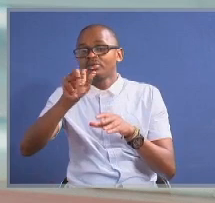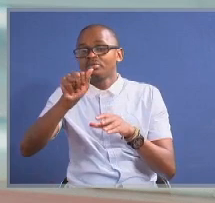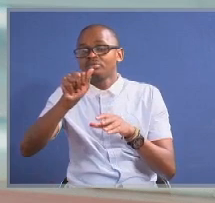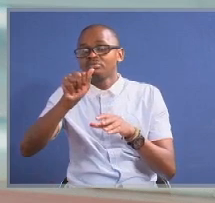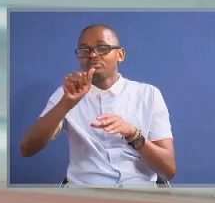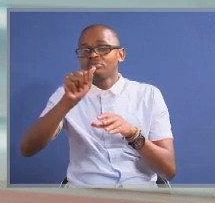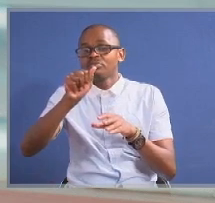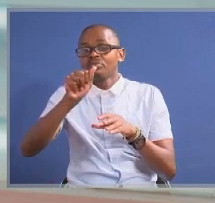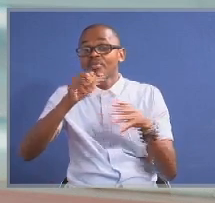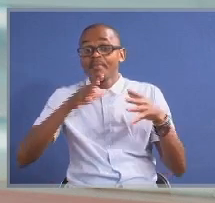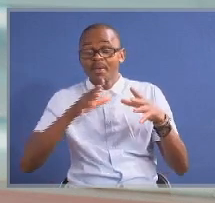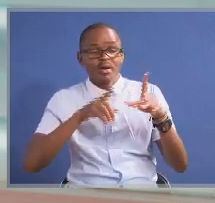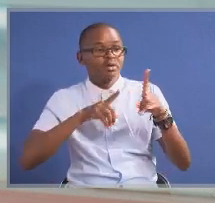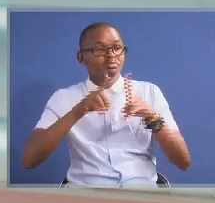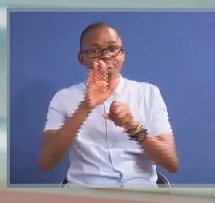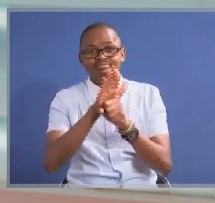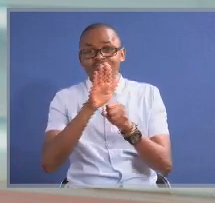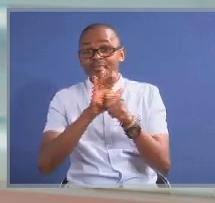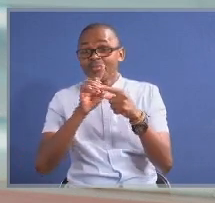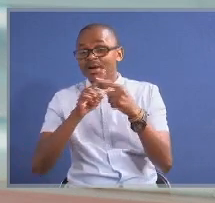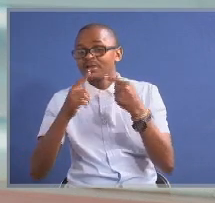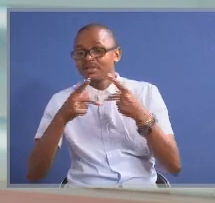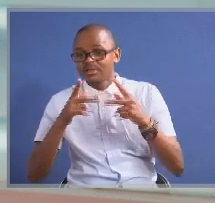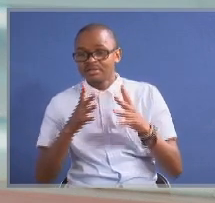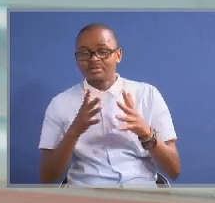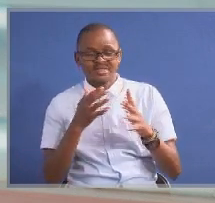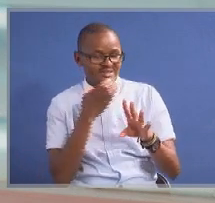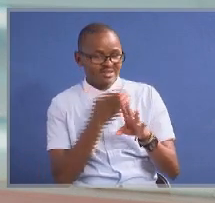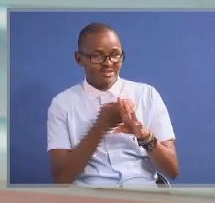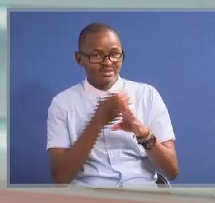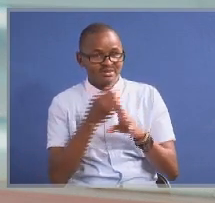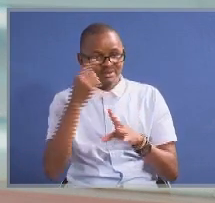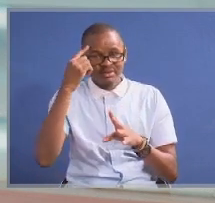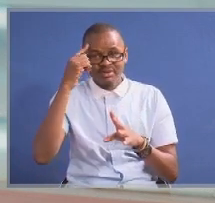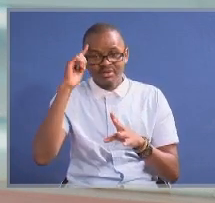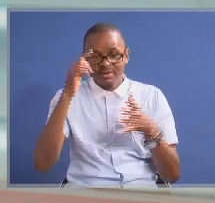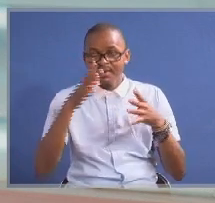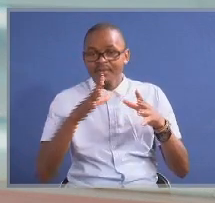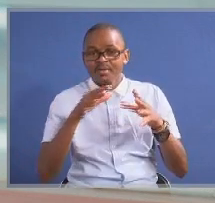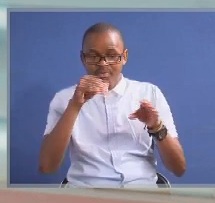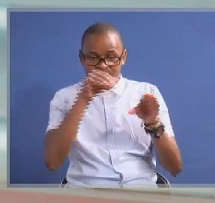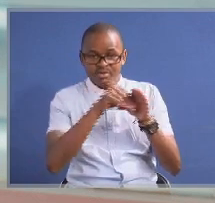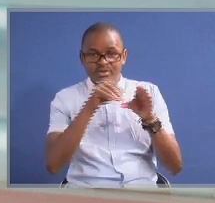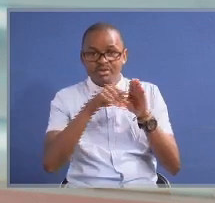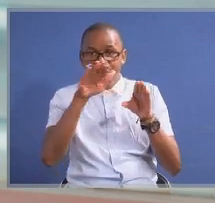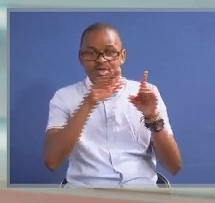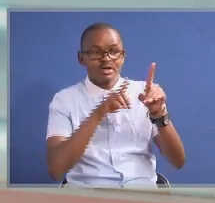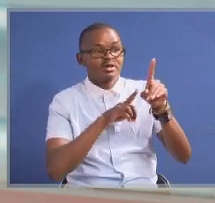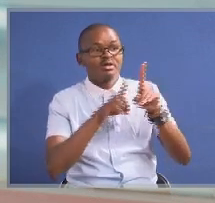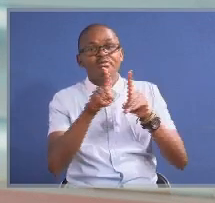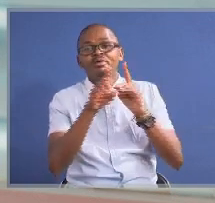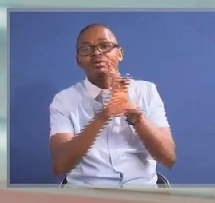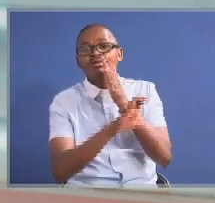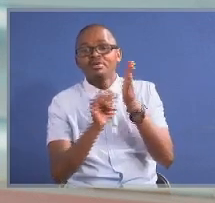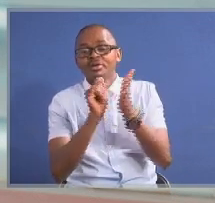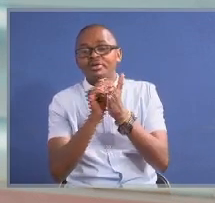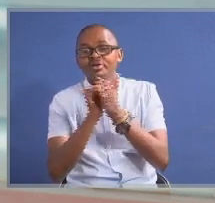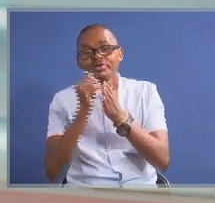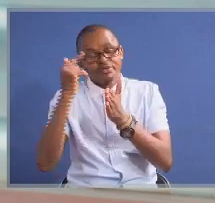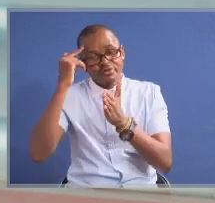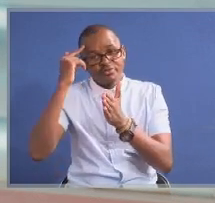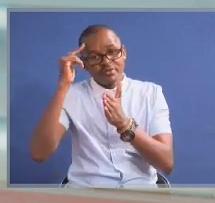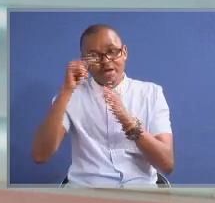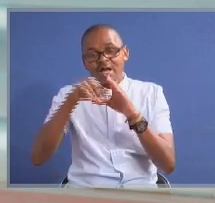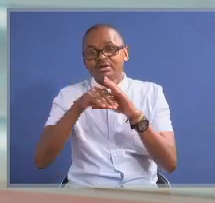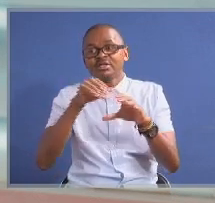across the world, people are traveling a lot. But somebody said, well, it's harder for people within the region to travel across than it is for foreigners